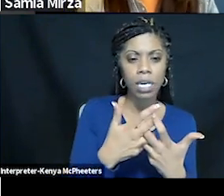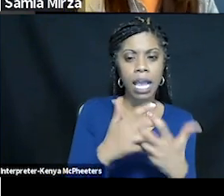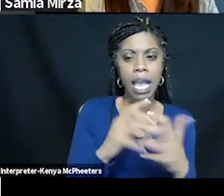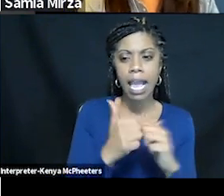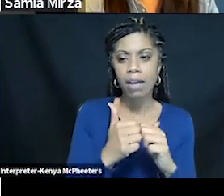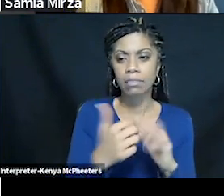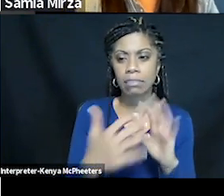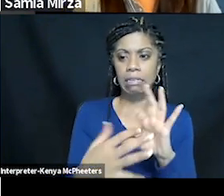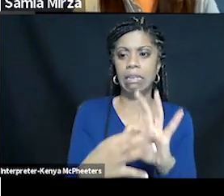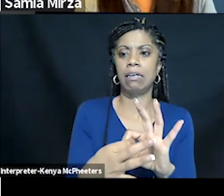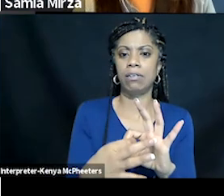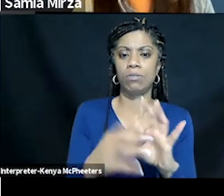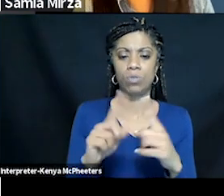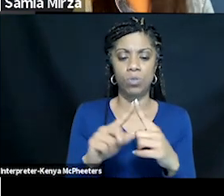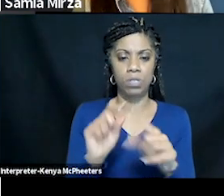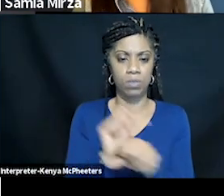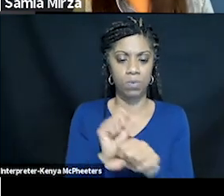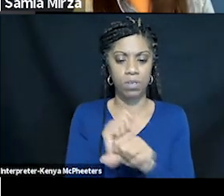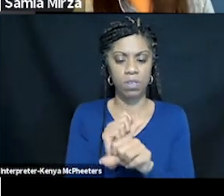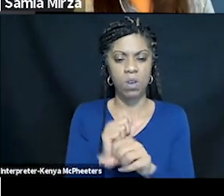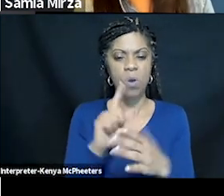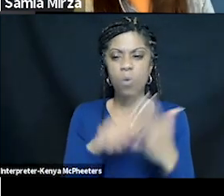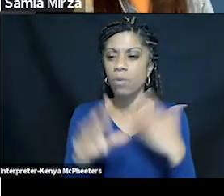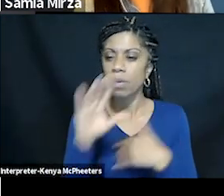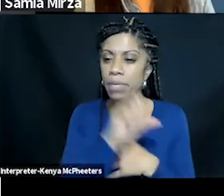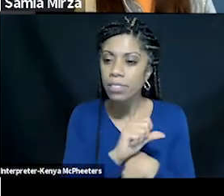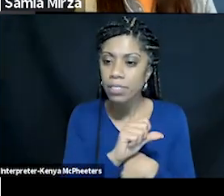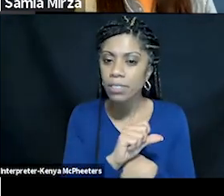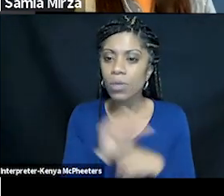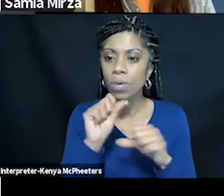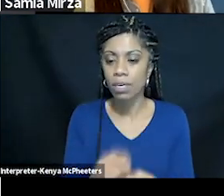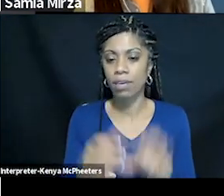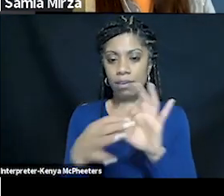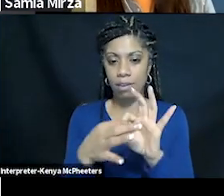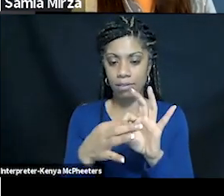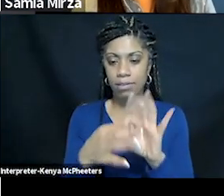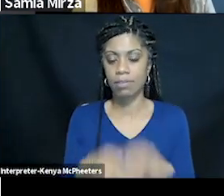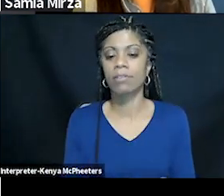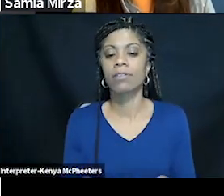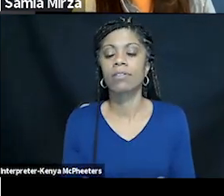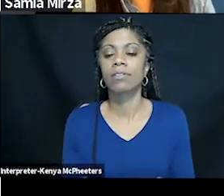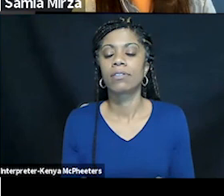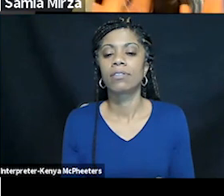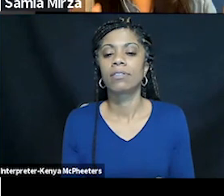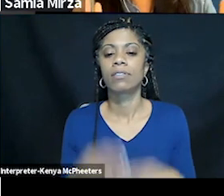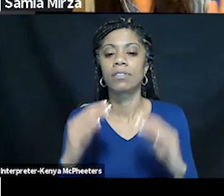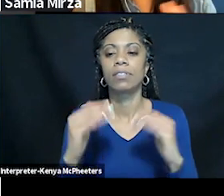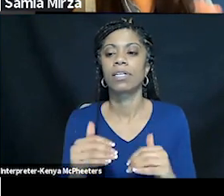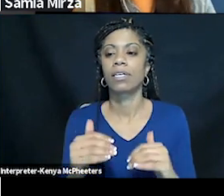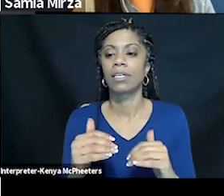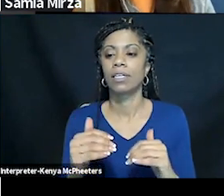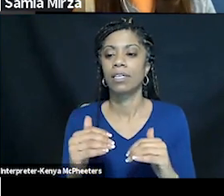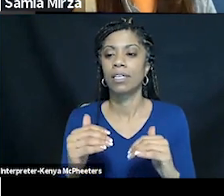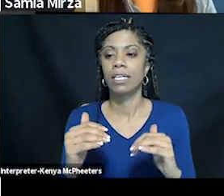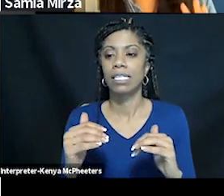in our organization to be able to communicate internally in this way? The third is an assessment, and I use that term